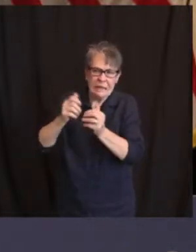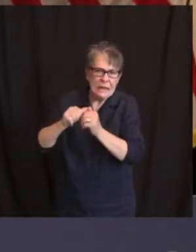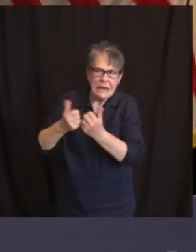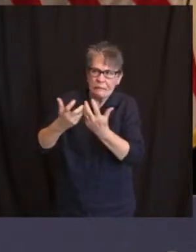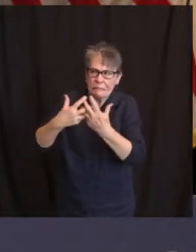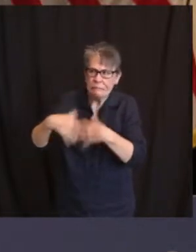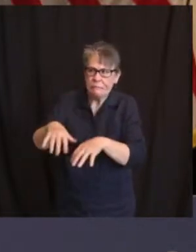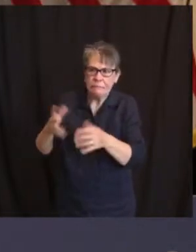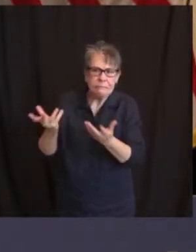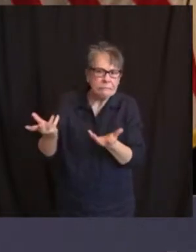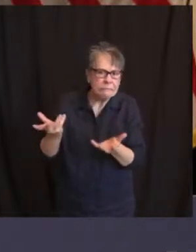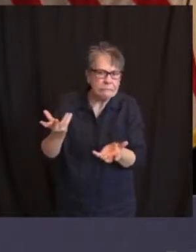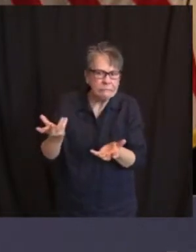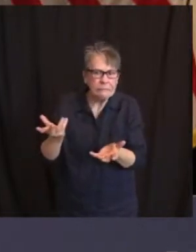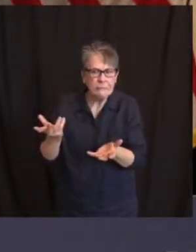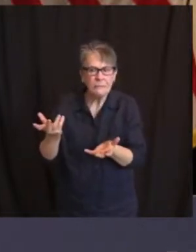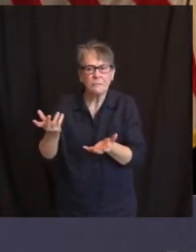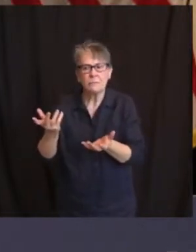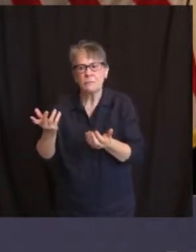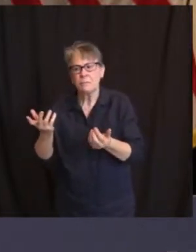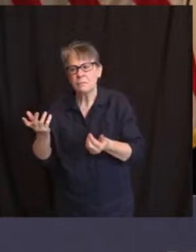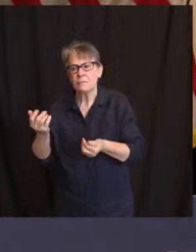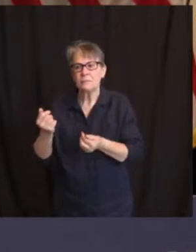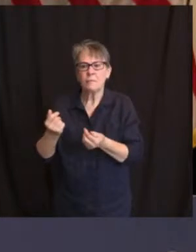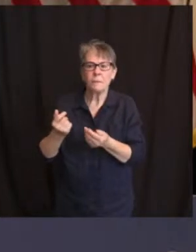the winners to congratulate them.